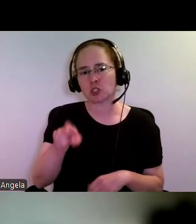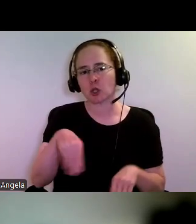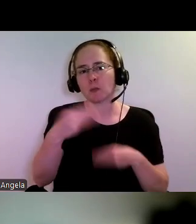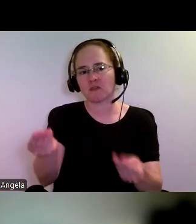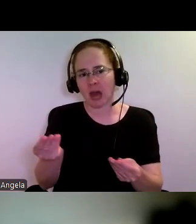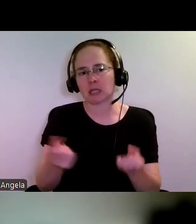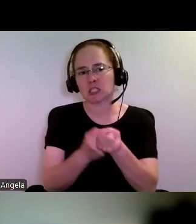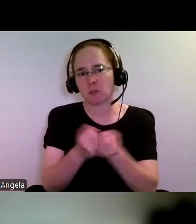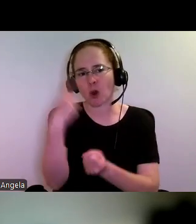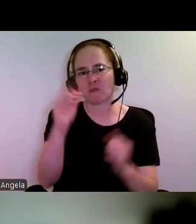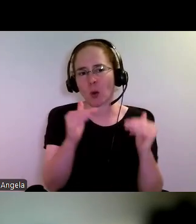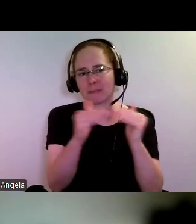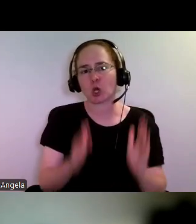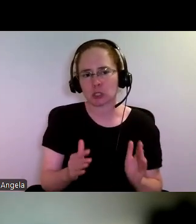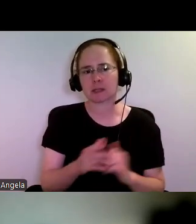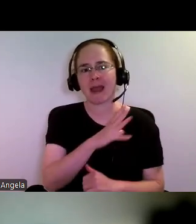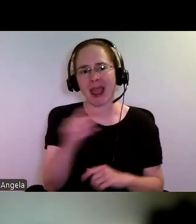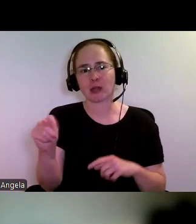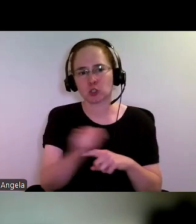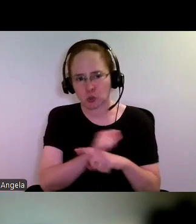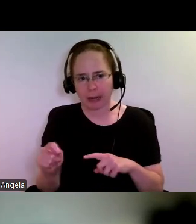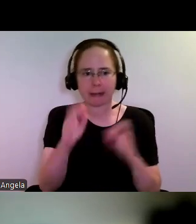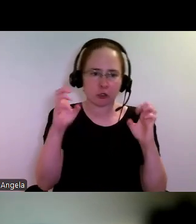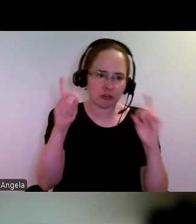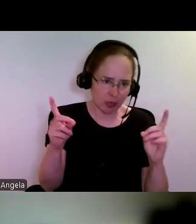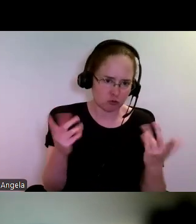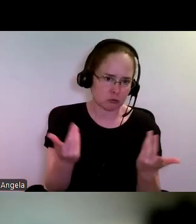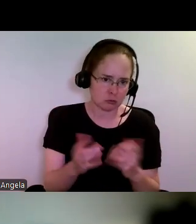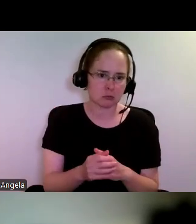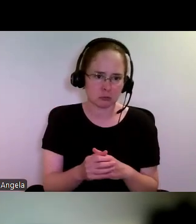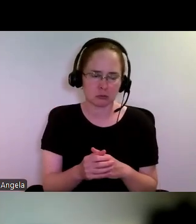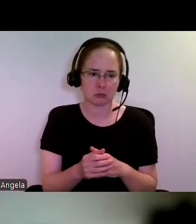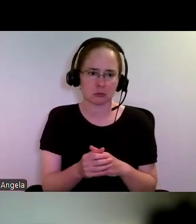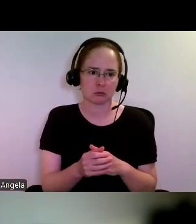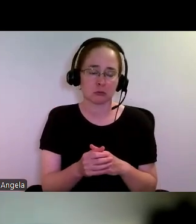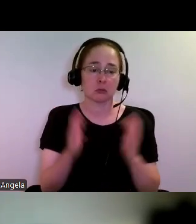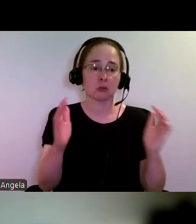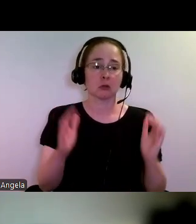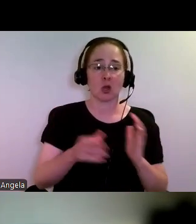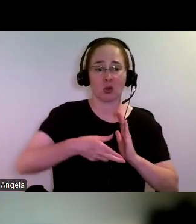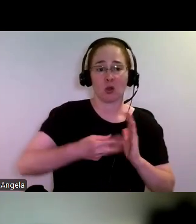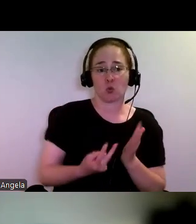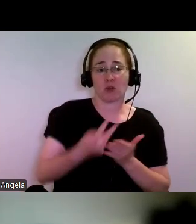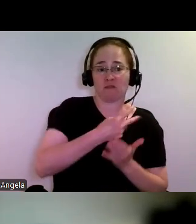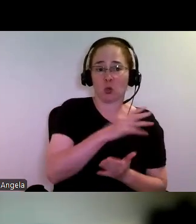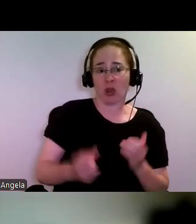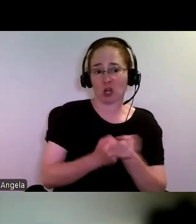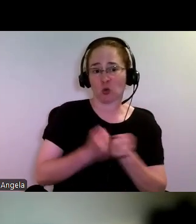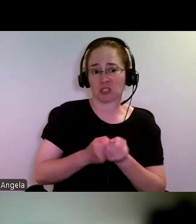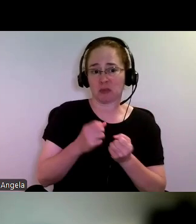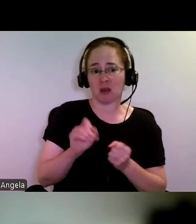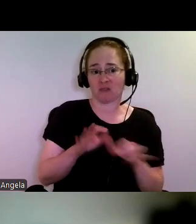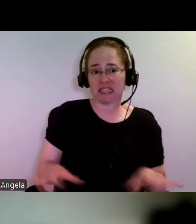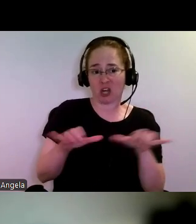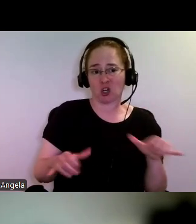peers, and that NAMI should be providing training and education. The review and endorsement of standards was just under half, which if you